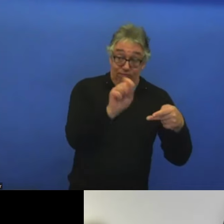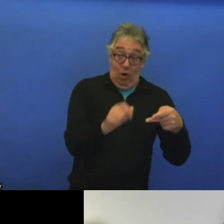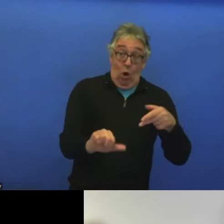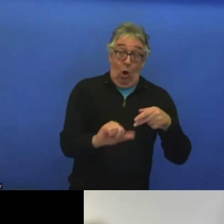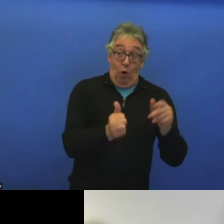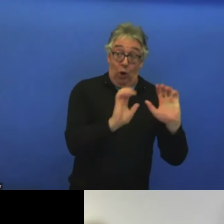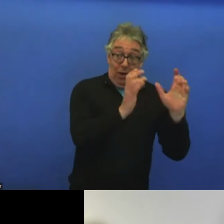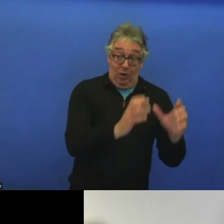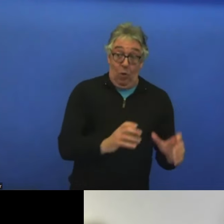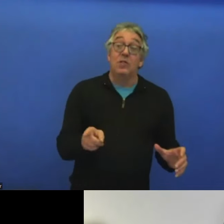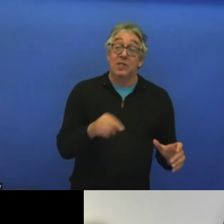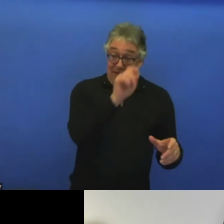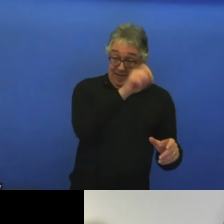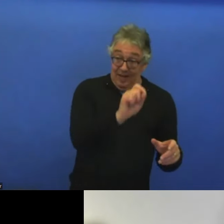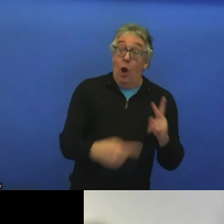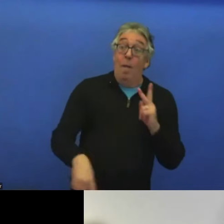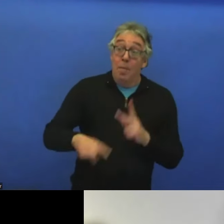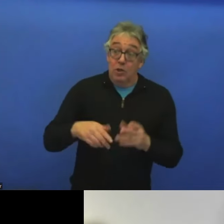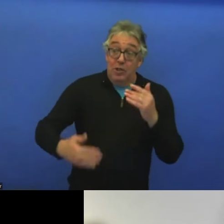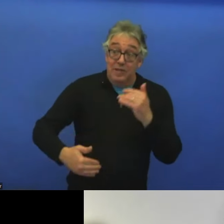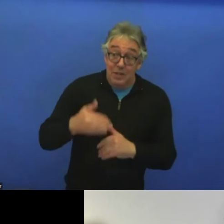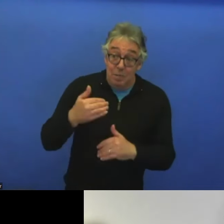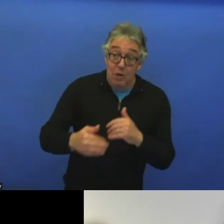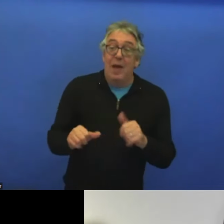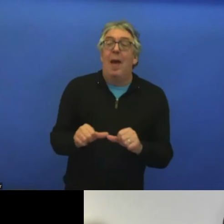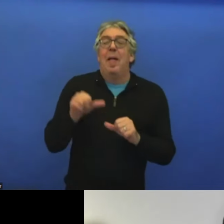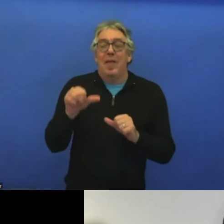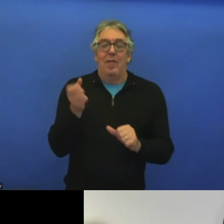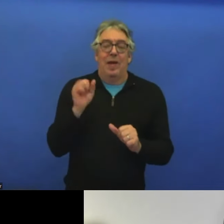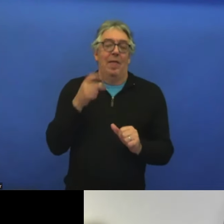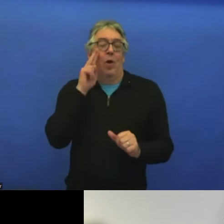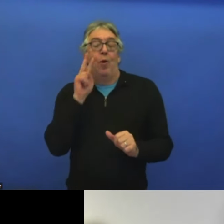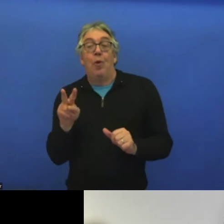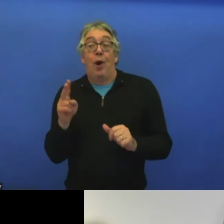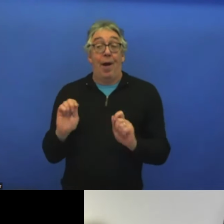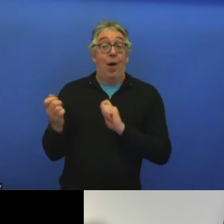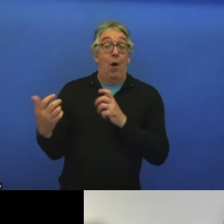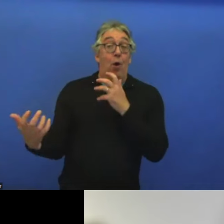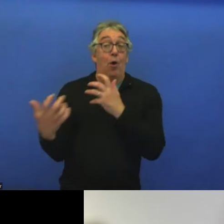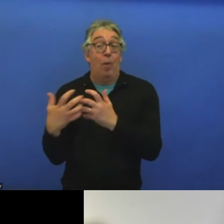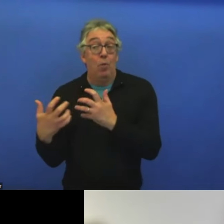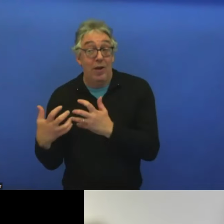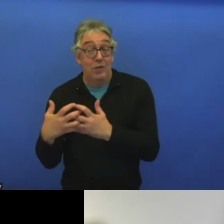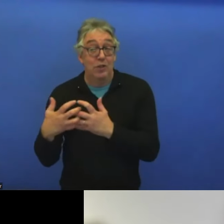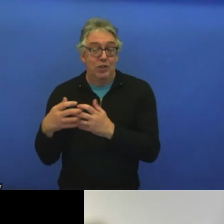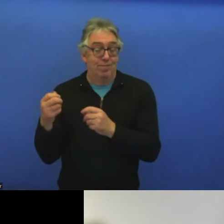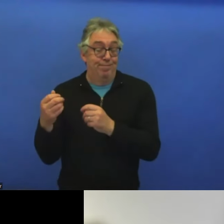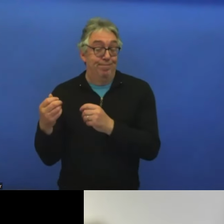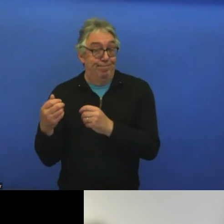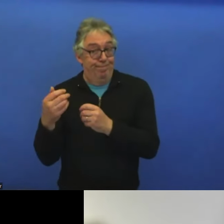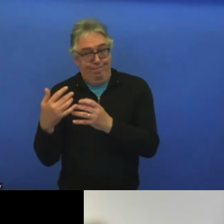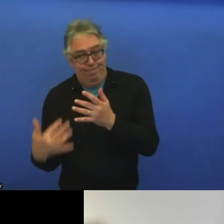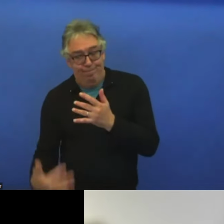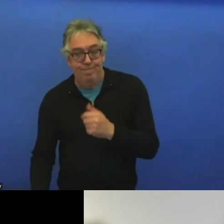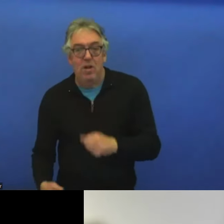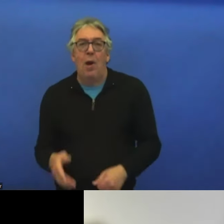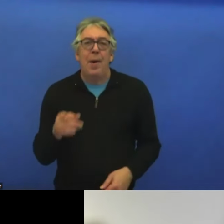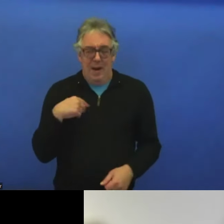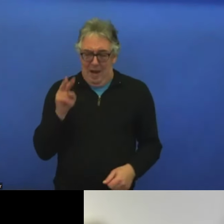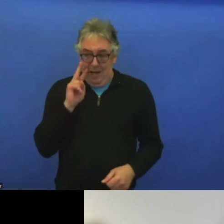will then only add, there's more questions now. We may go through some of